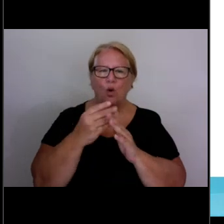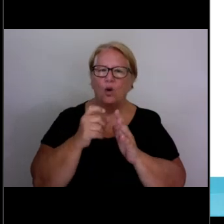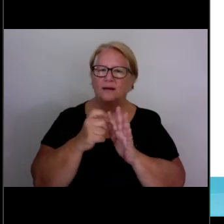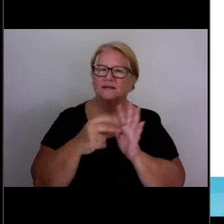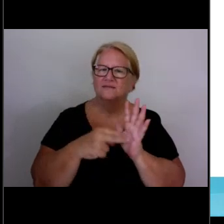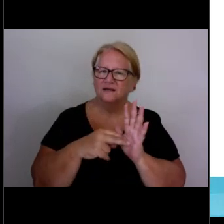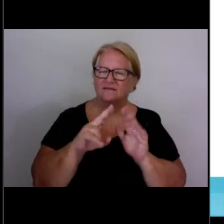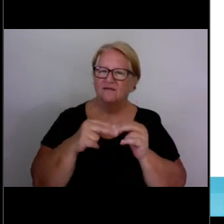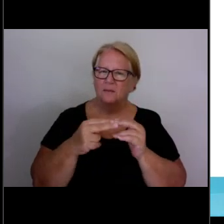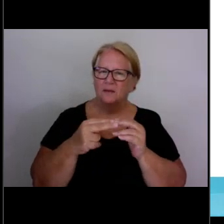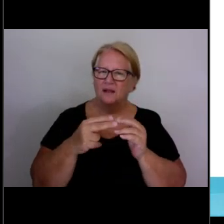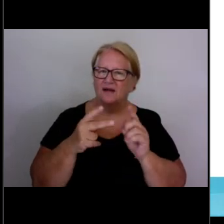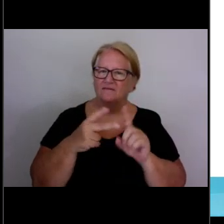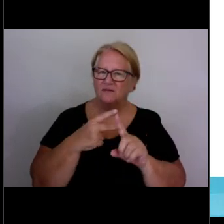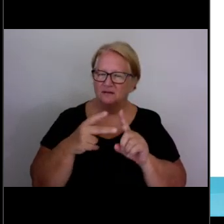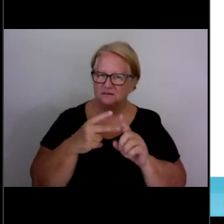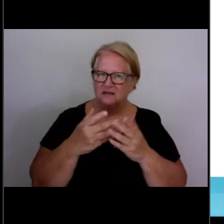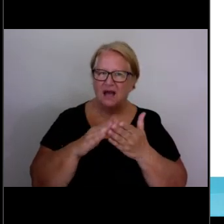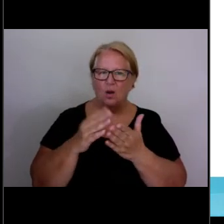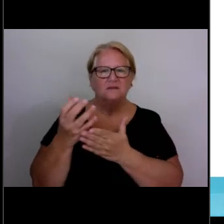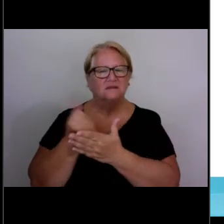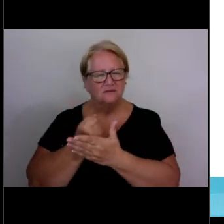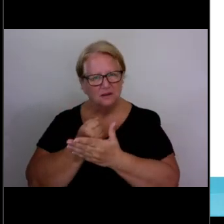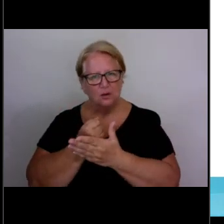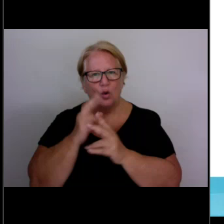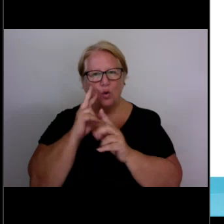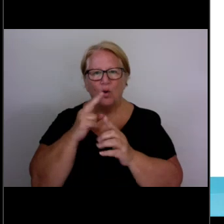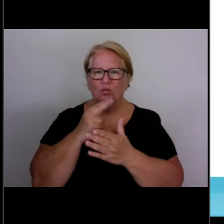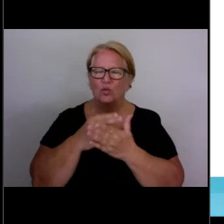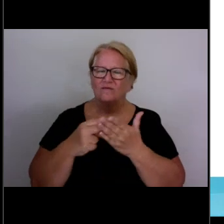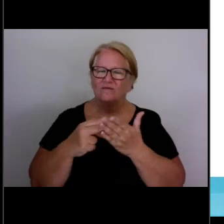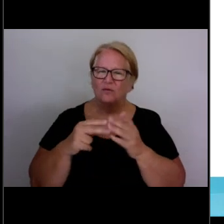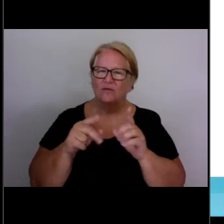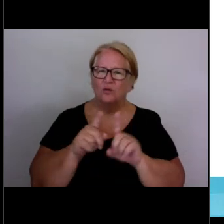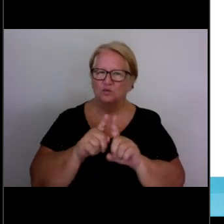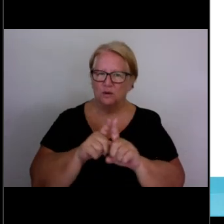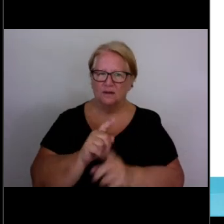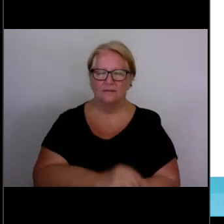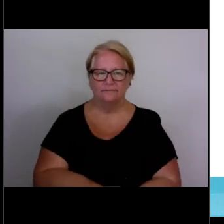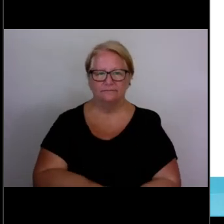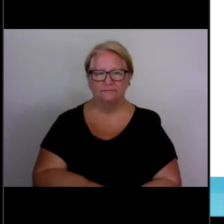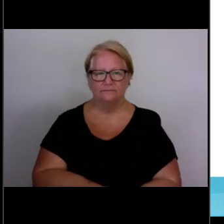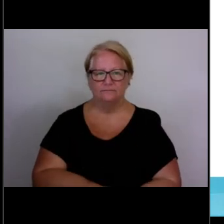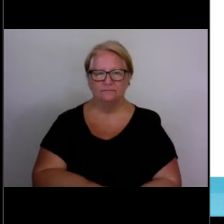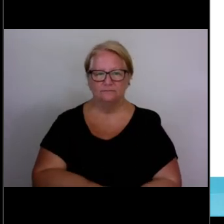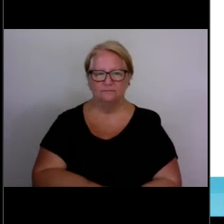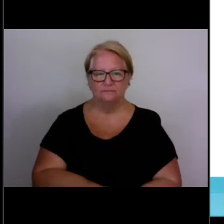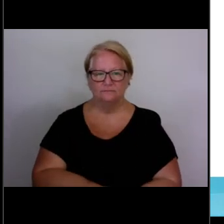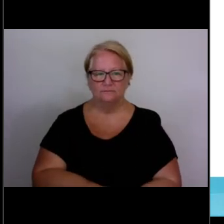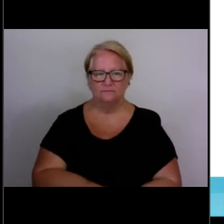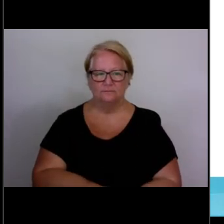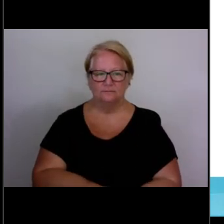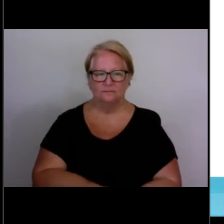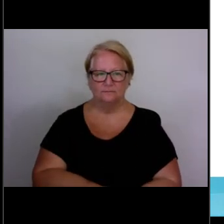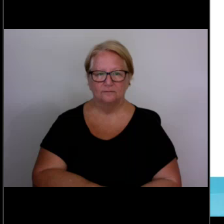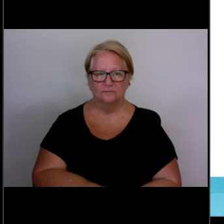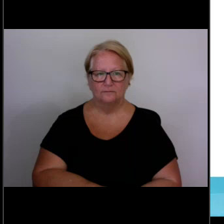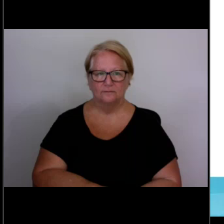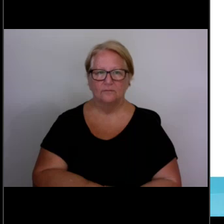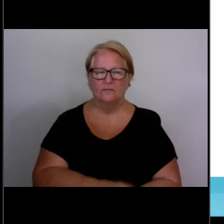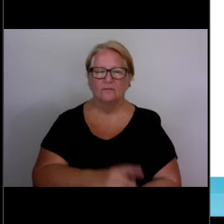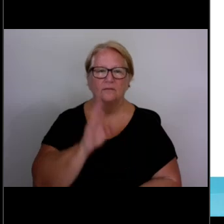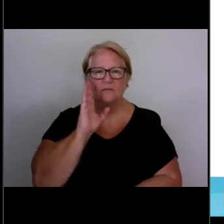violence pathways to safety, looking at the referral pathway arrangements we have here at Legal Aid, and that will be presented by one of our